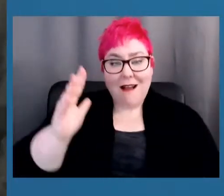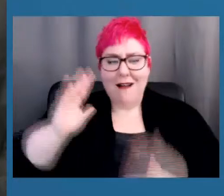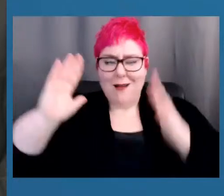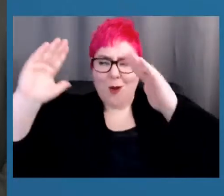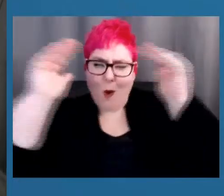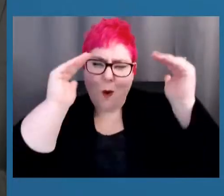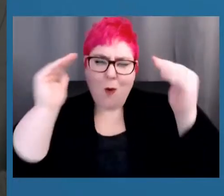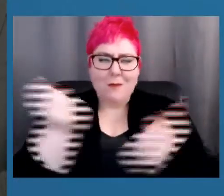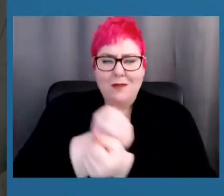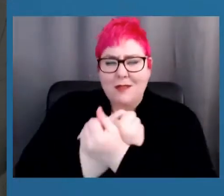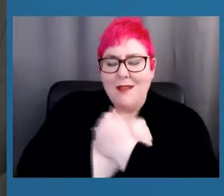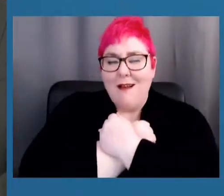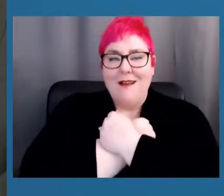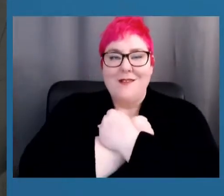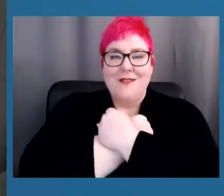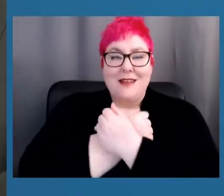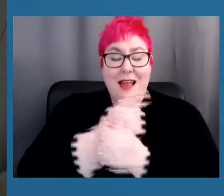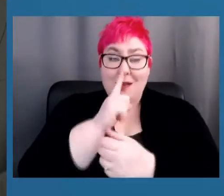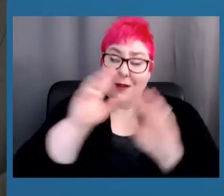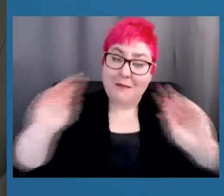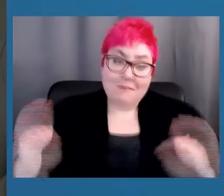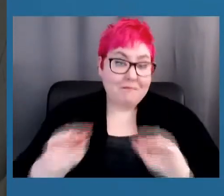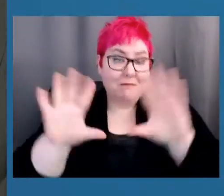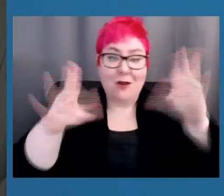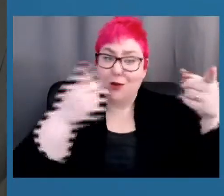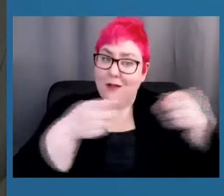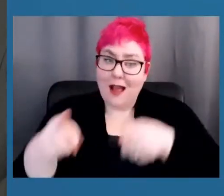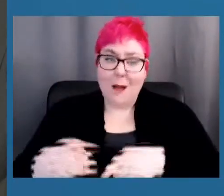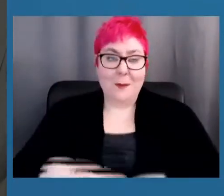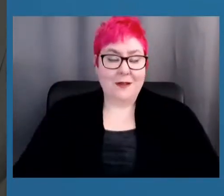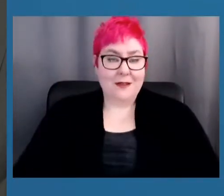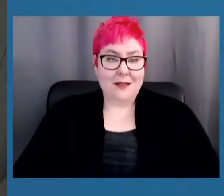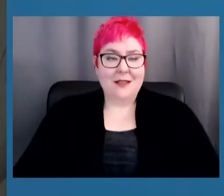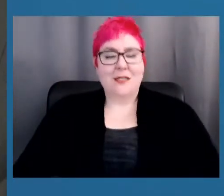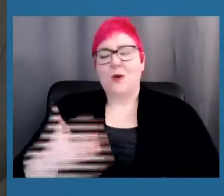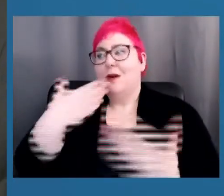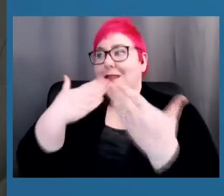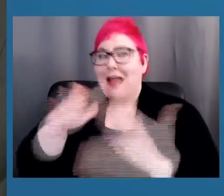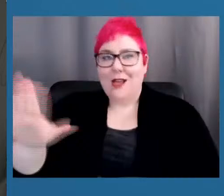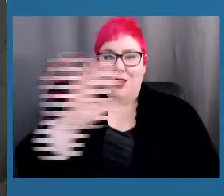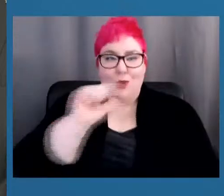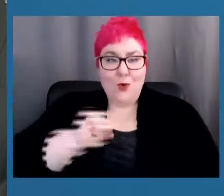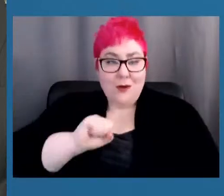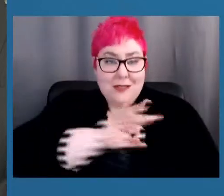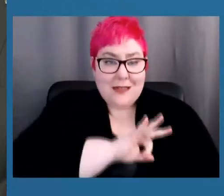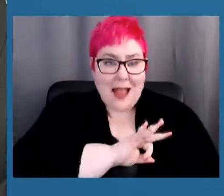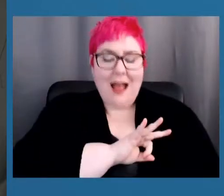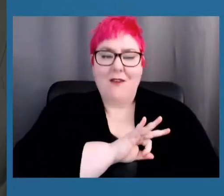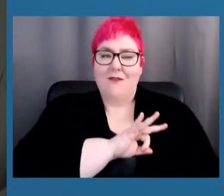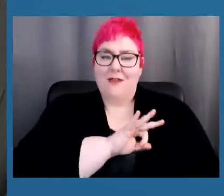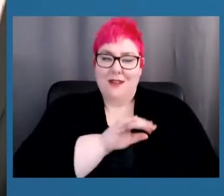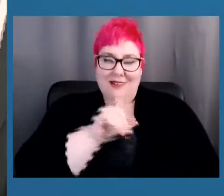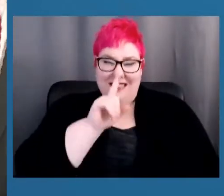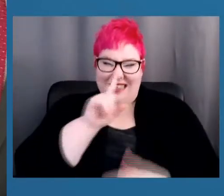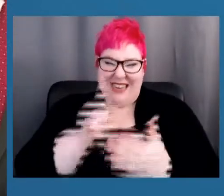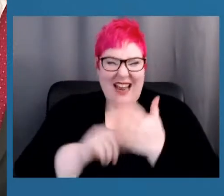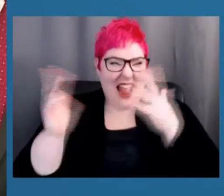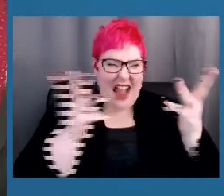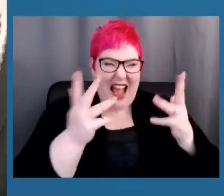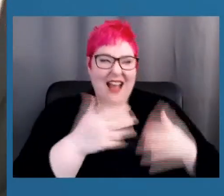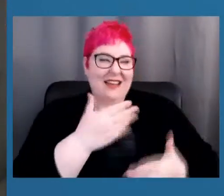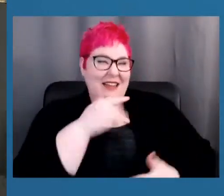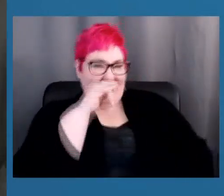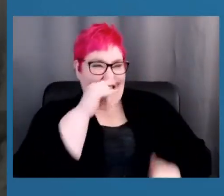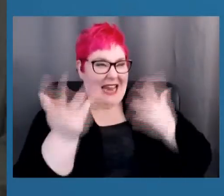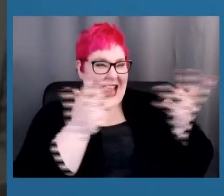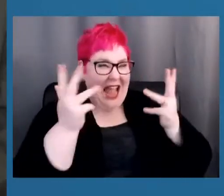love, and a place of miracles. And I want to thank you and your dedicated staff of just God's angels on earth, and you have a